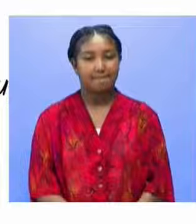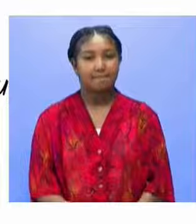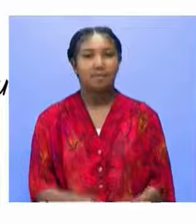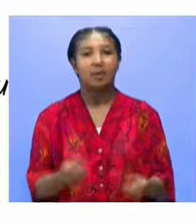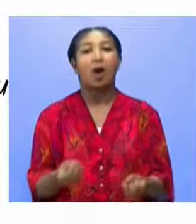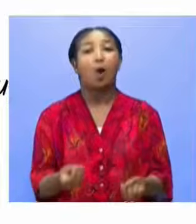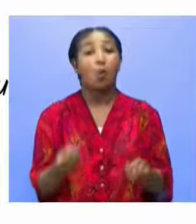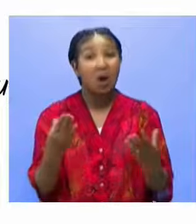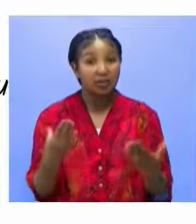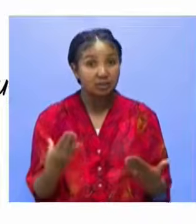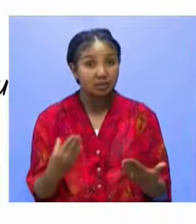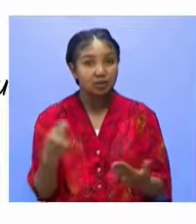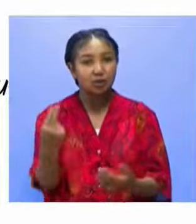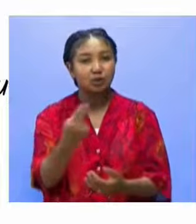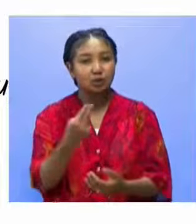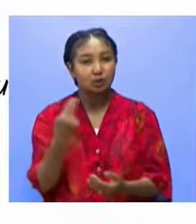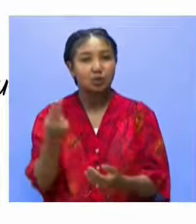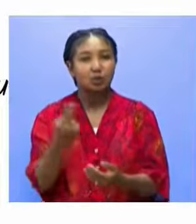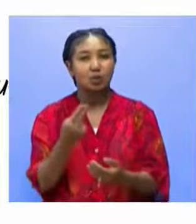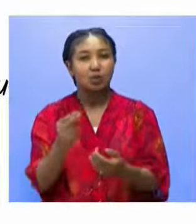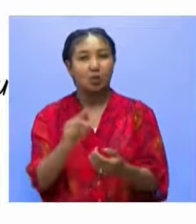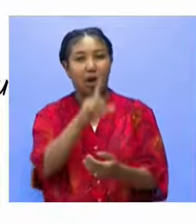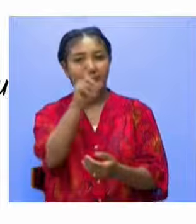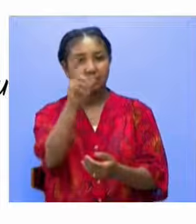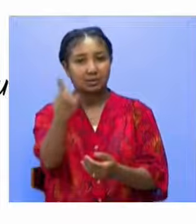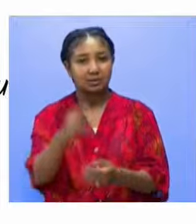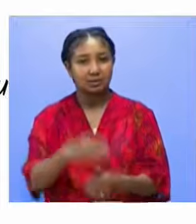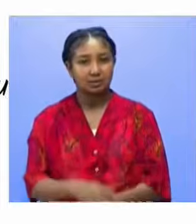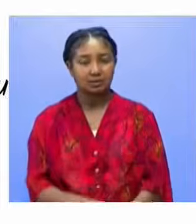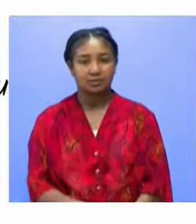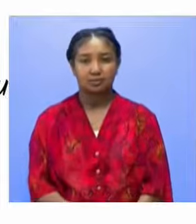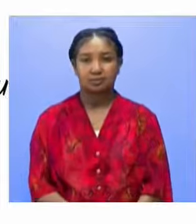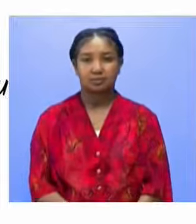How much is used to ask for